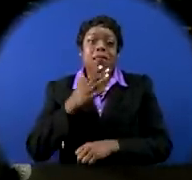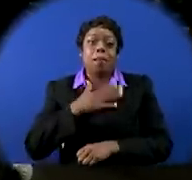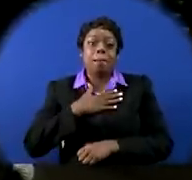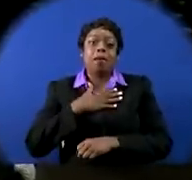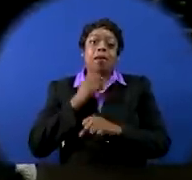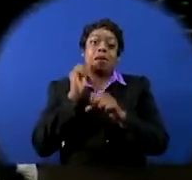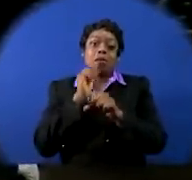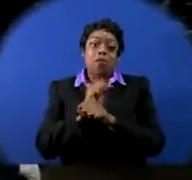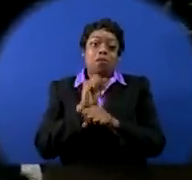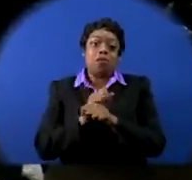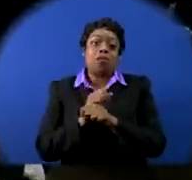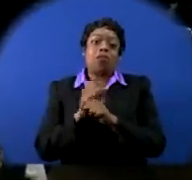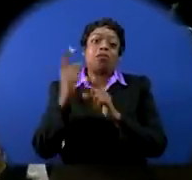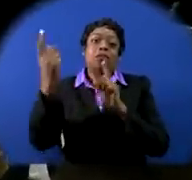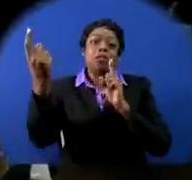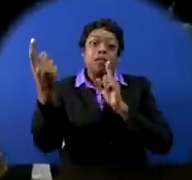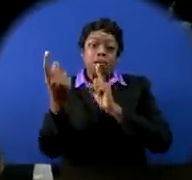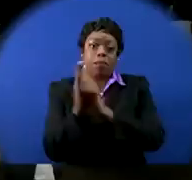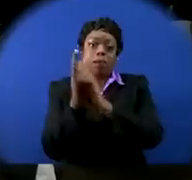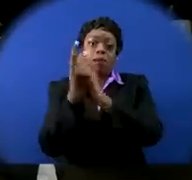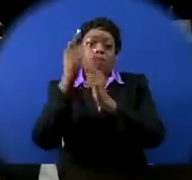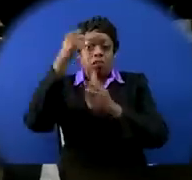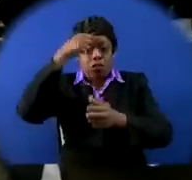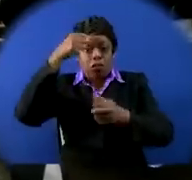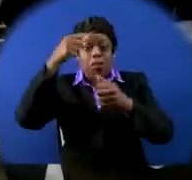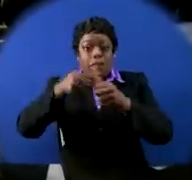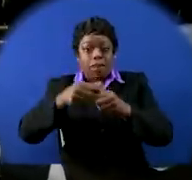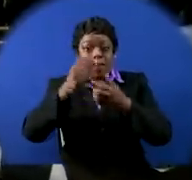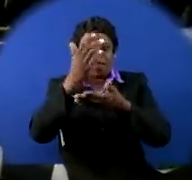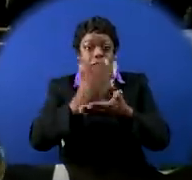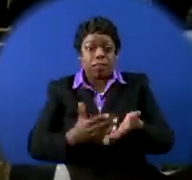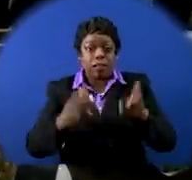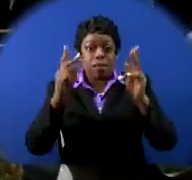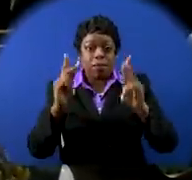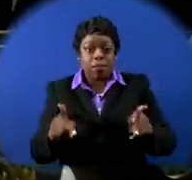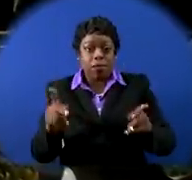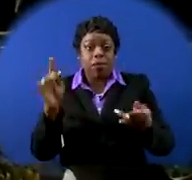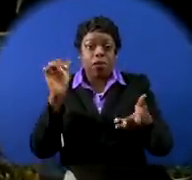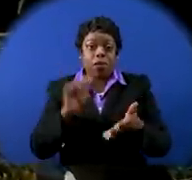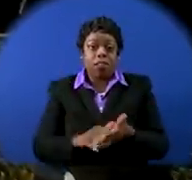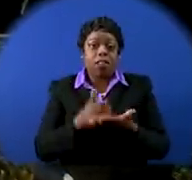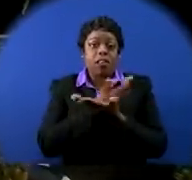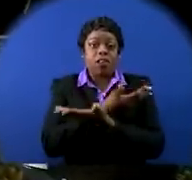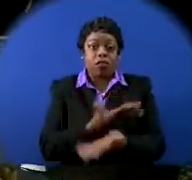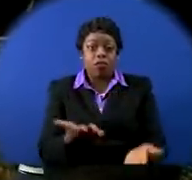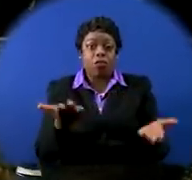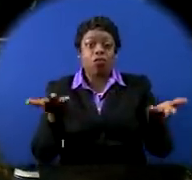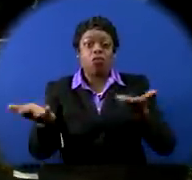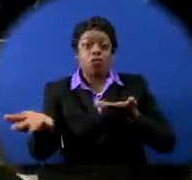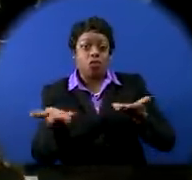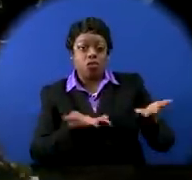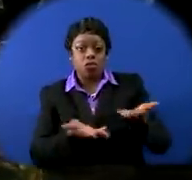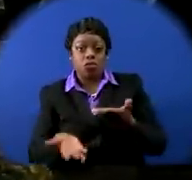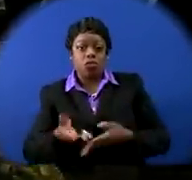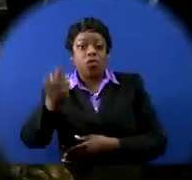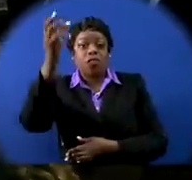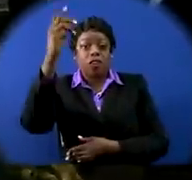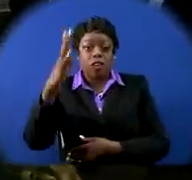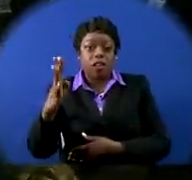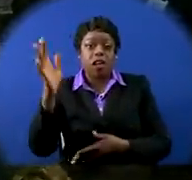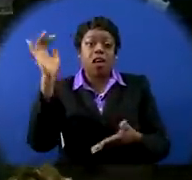Assignment was to come remind somebody that you serve a God who